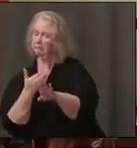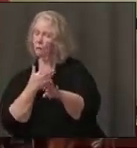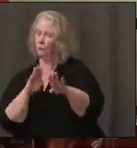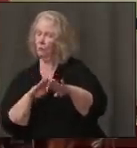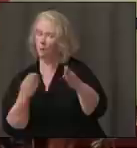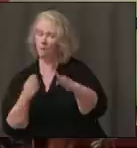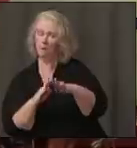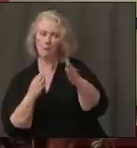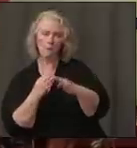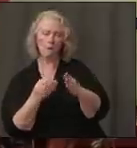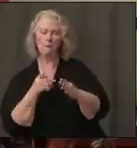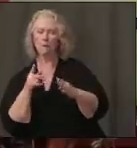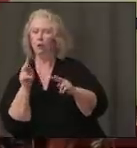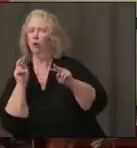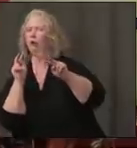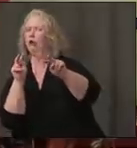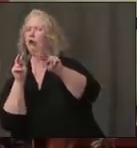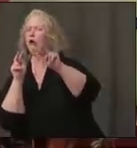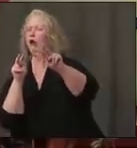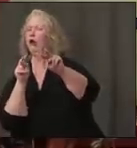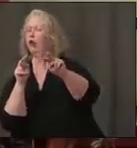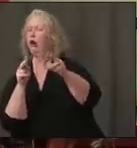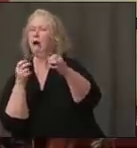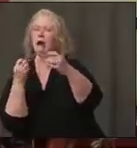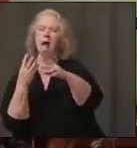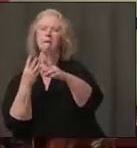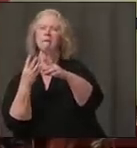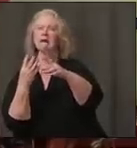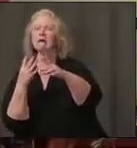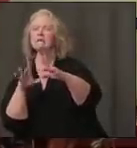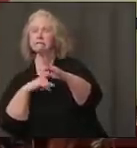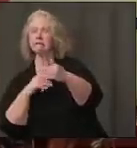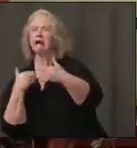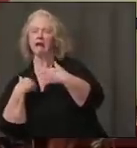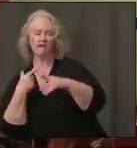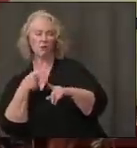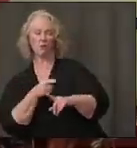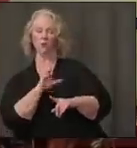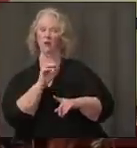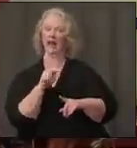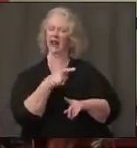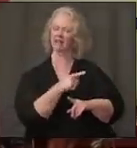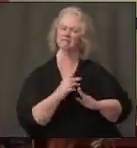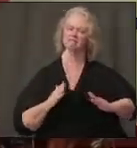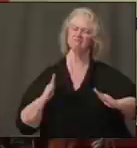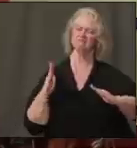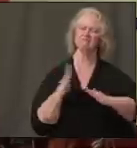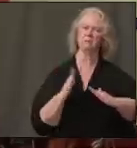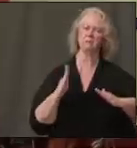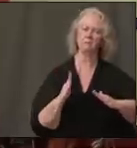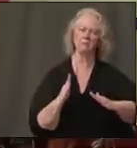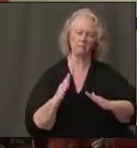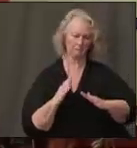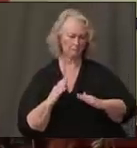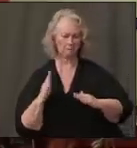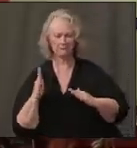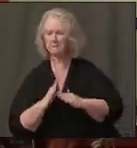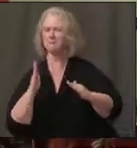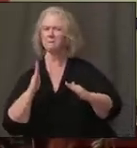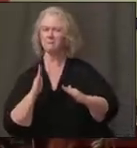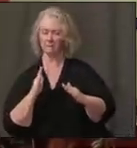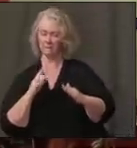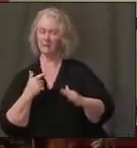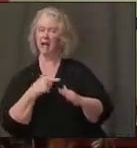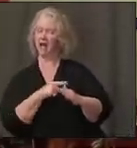cases coming down and the percentage of positive cases. And Connecticut really has excelled in all of them and has passed